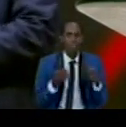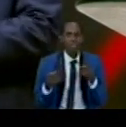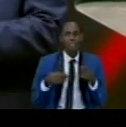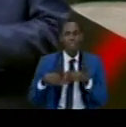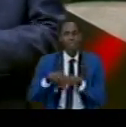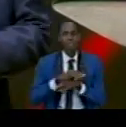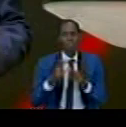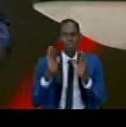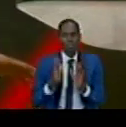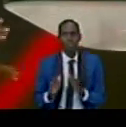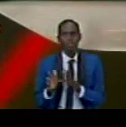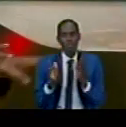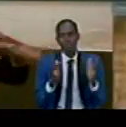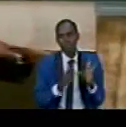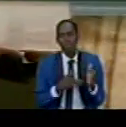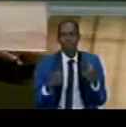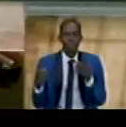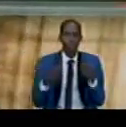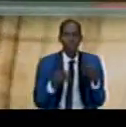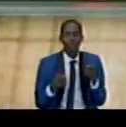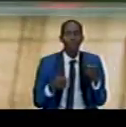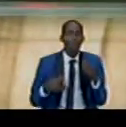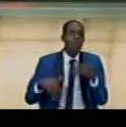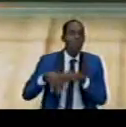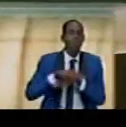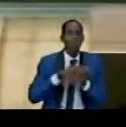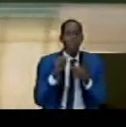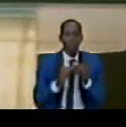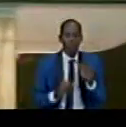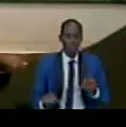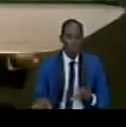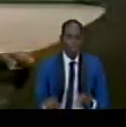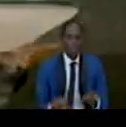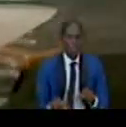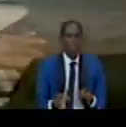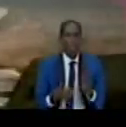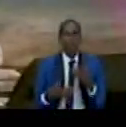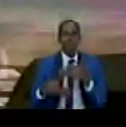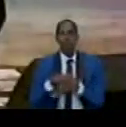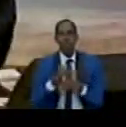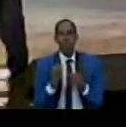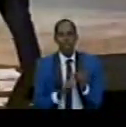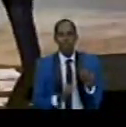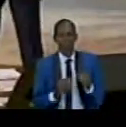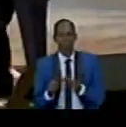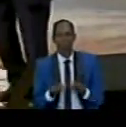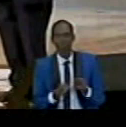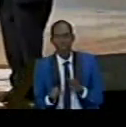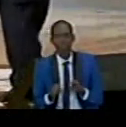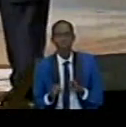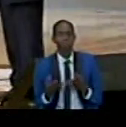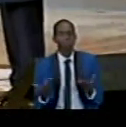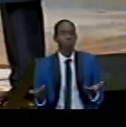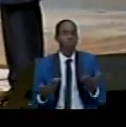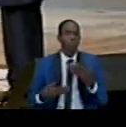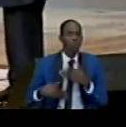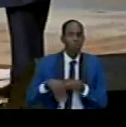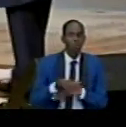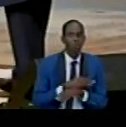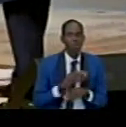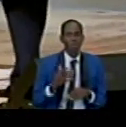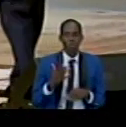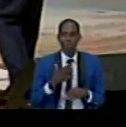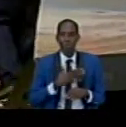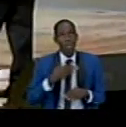Master Jesus, reign over every act, over every action, over my behavior, over my